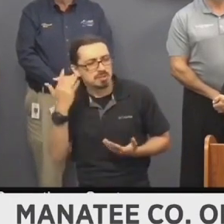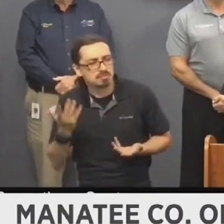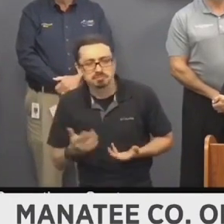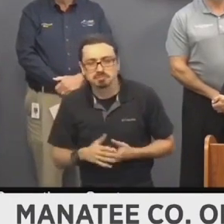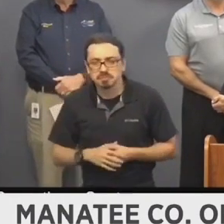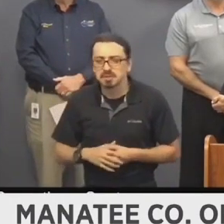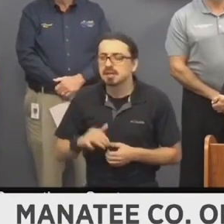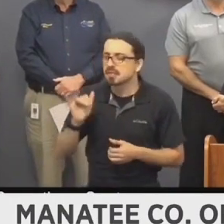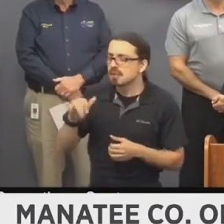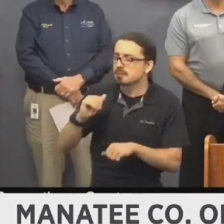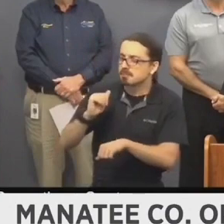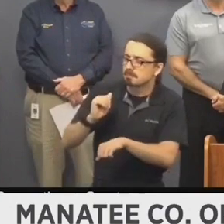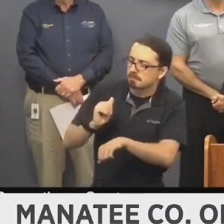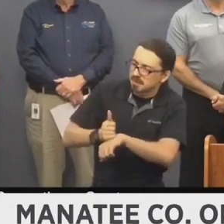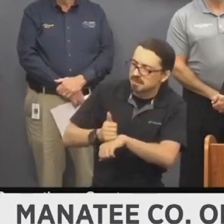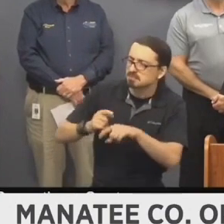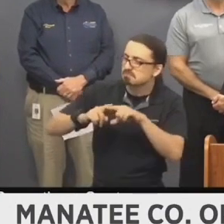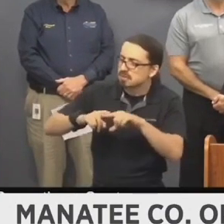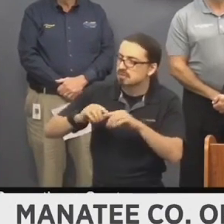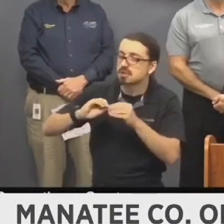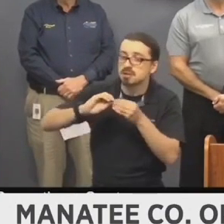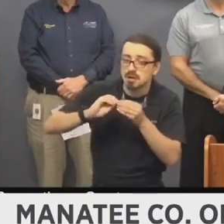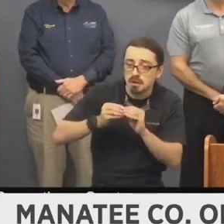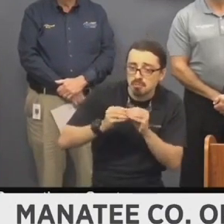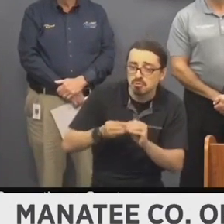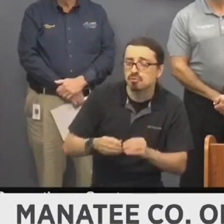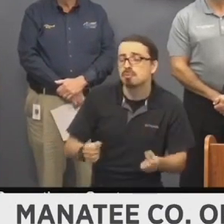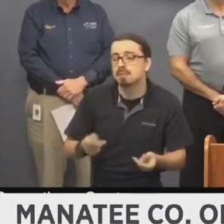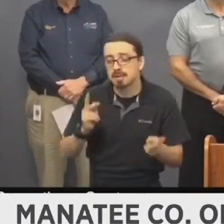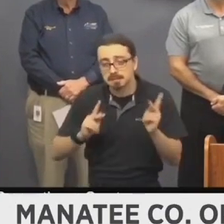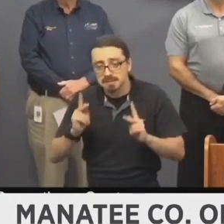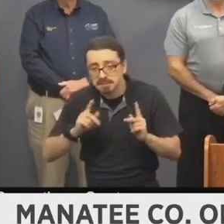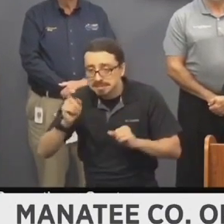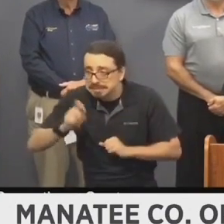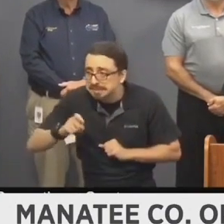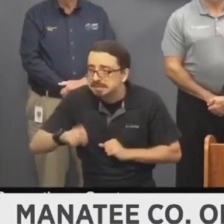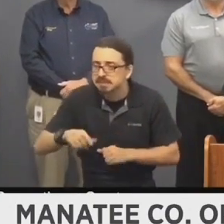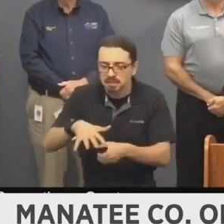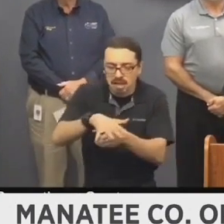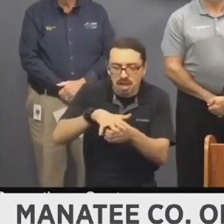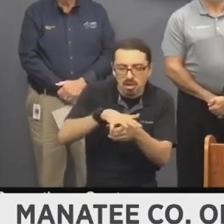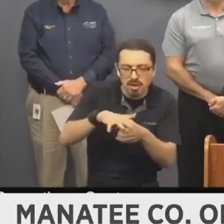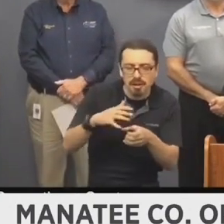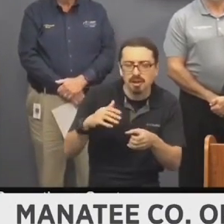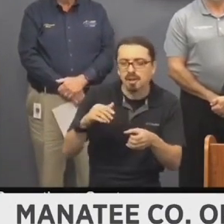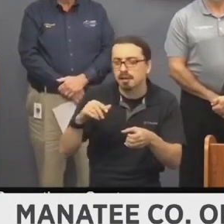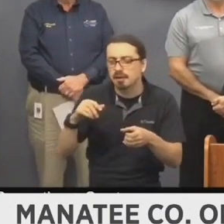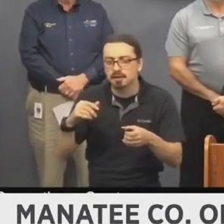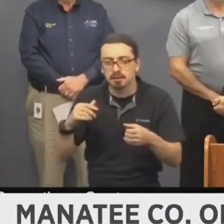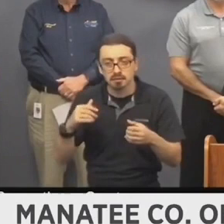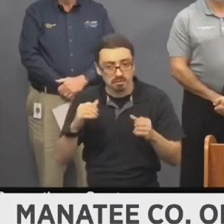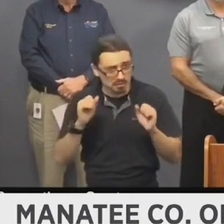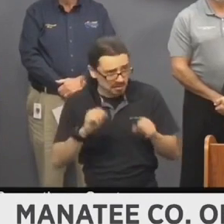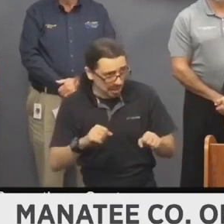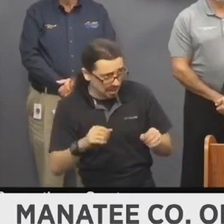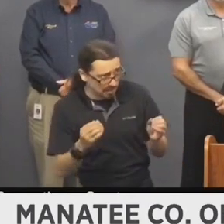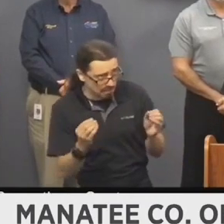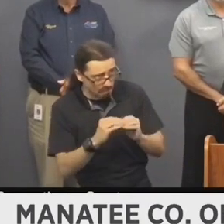the shelters can hold. If the need arises, you're certainly open to opening more?